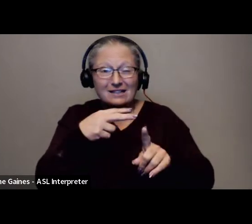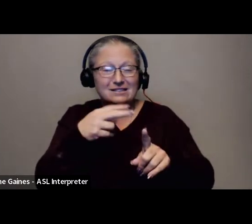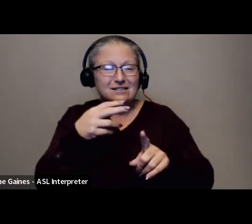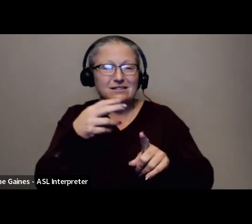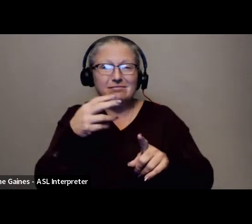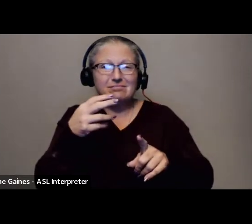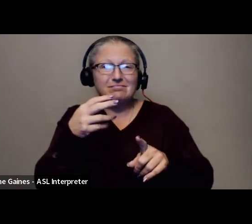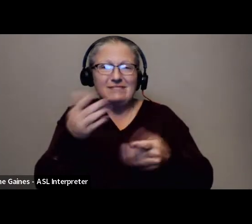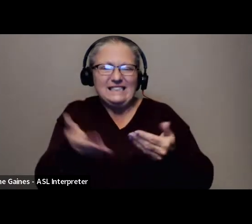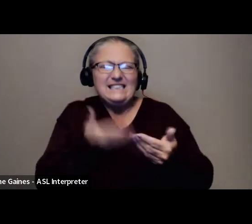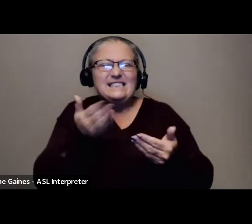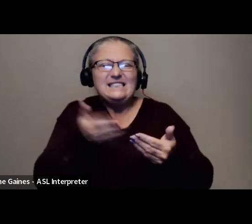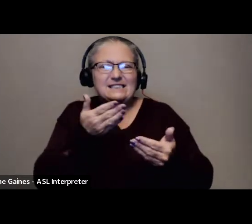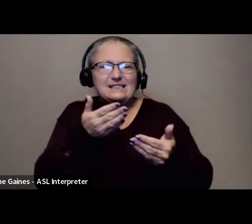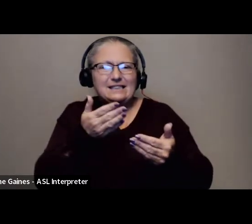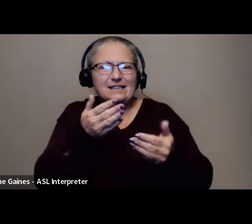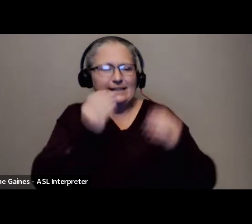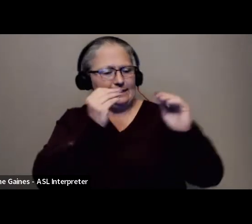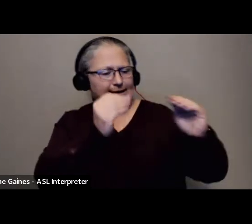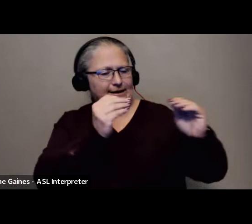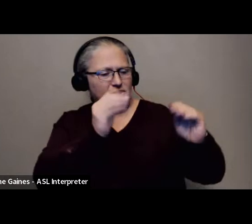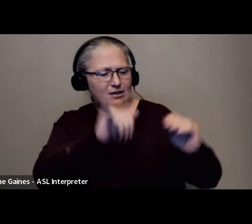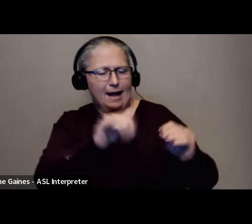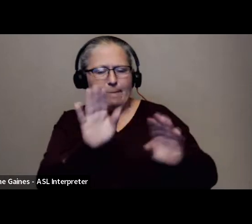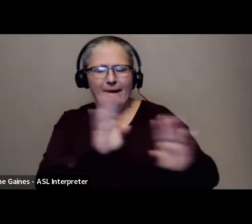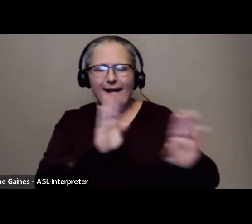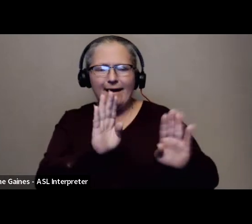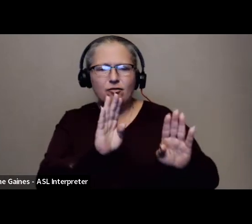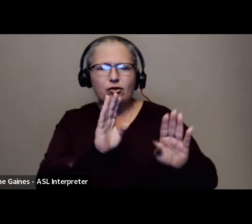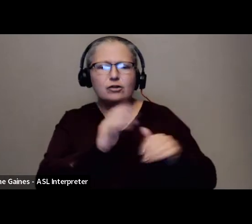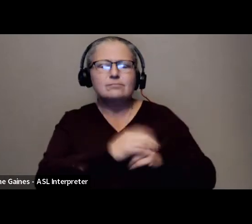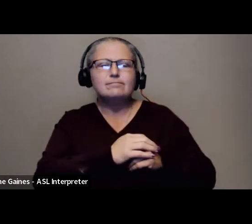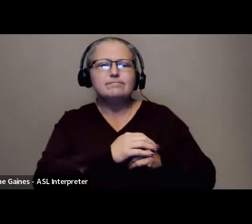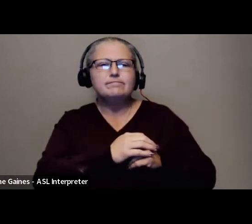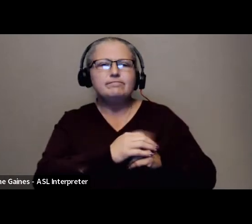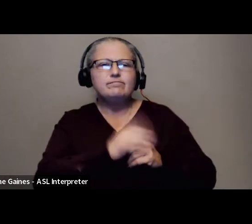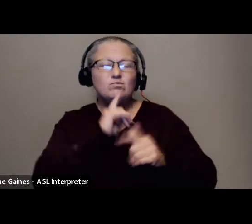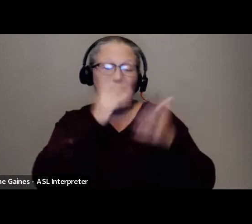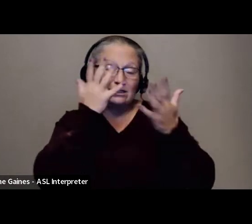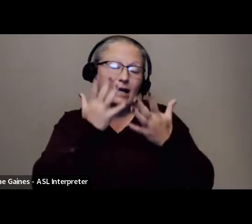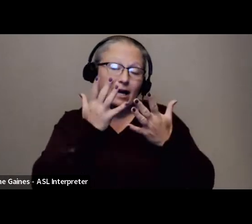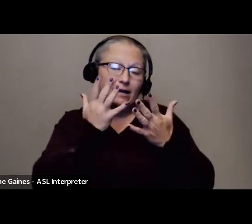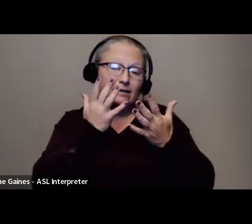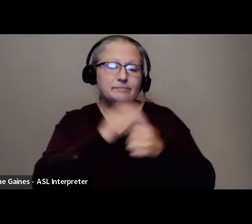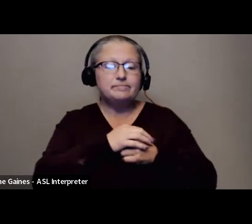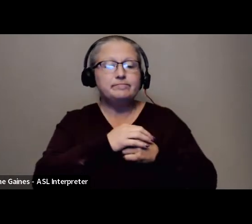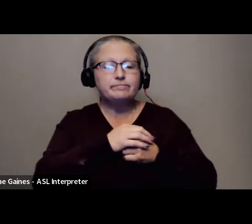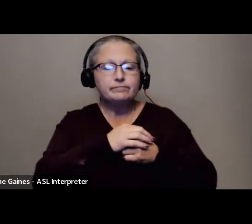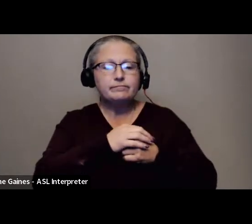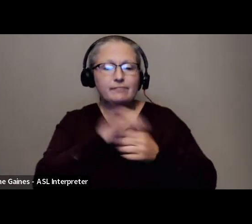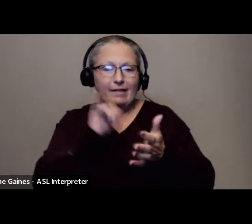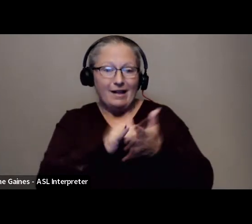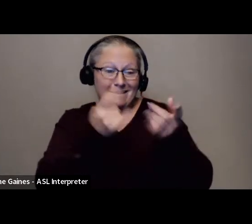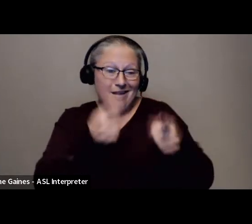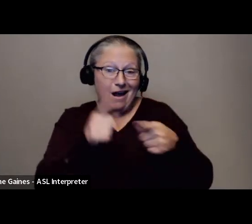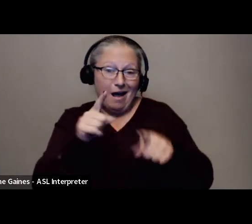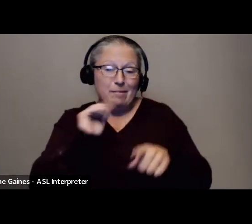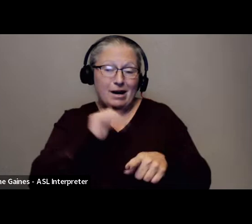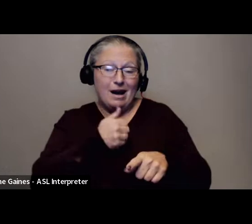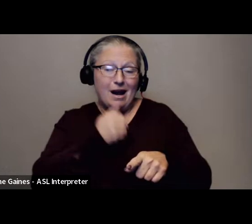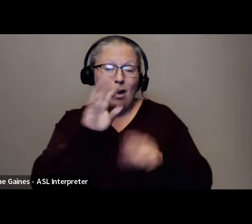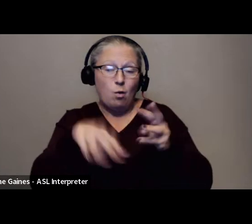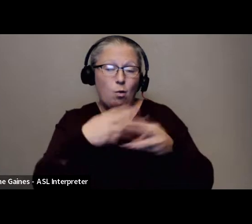and it's an easily taught behavior. And I think it's sad that that is what's happening in our world